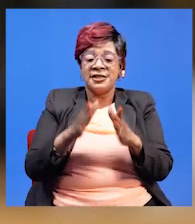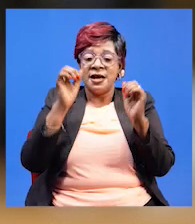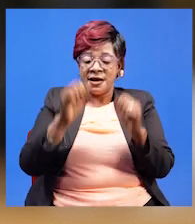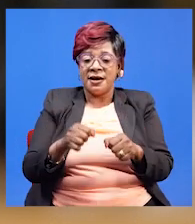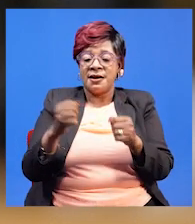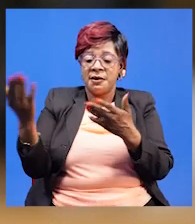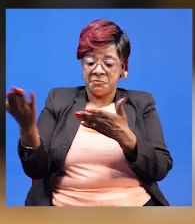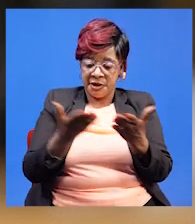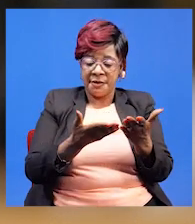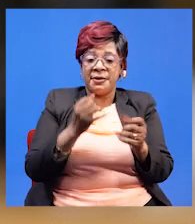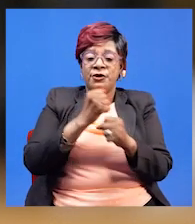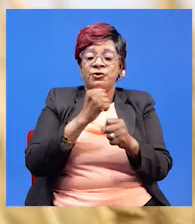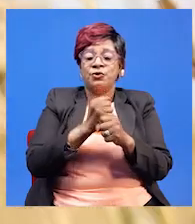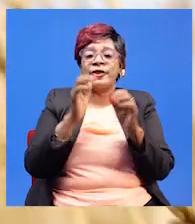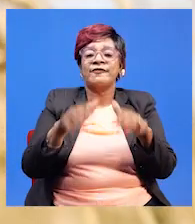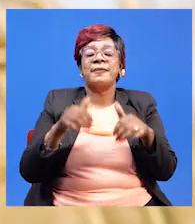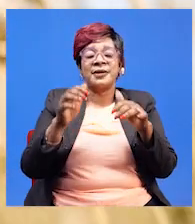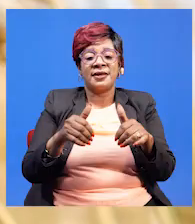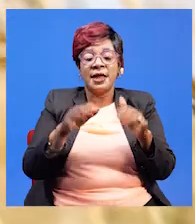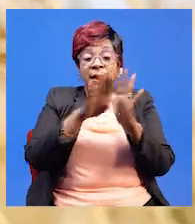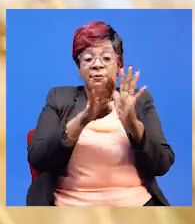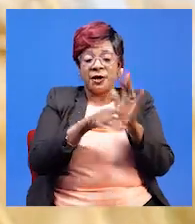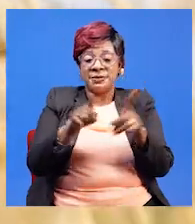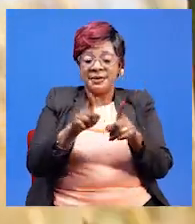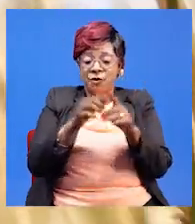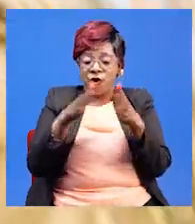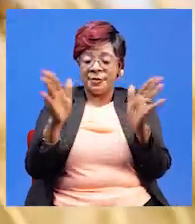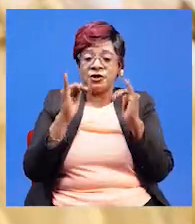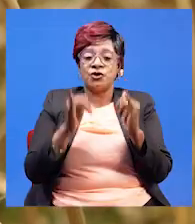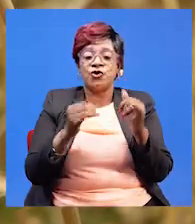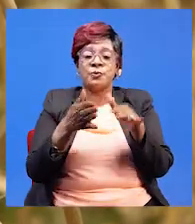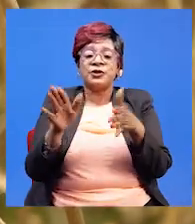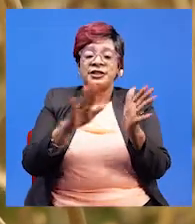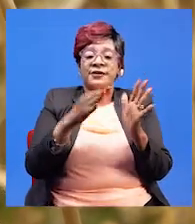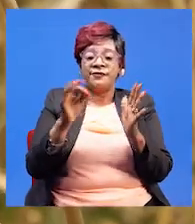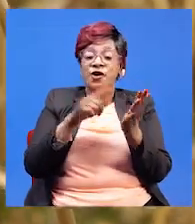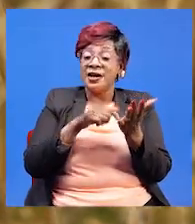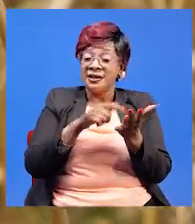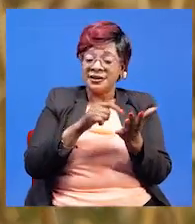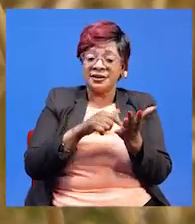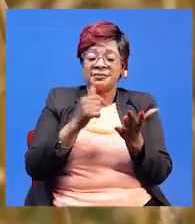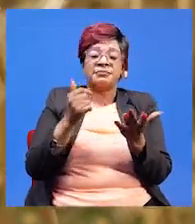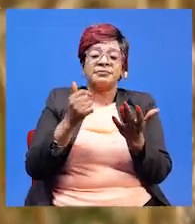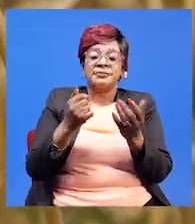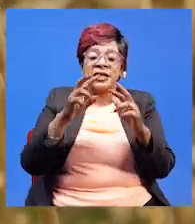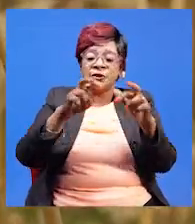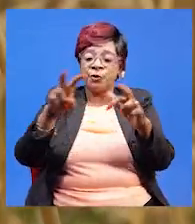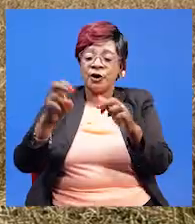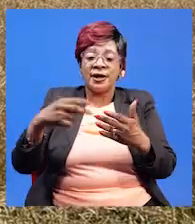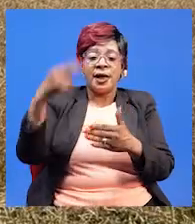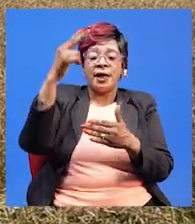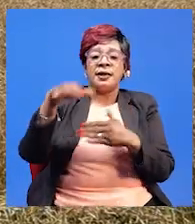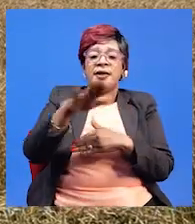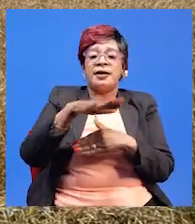also come in and do their thing. The program is also opening new frontiers for wheat cultivation, exploring high